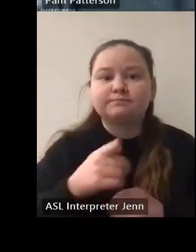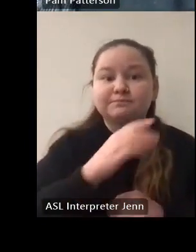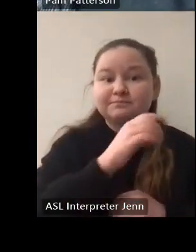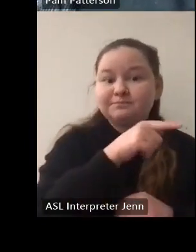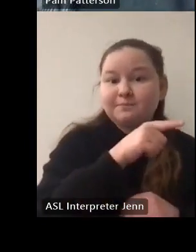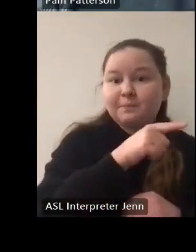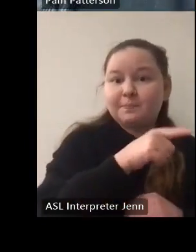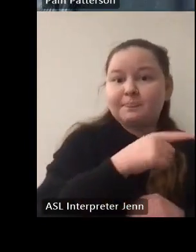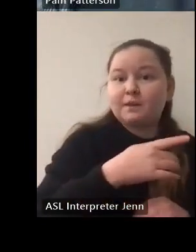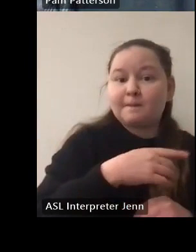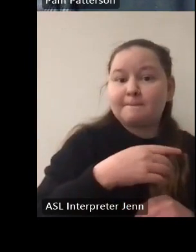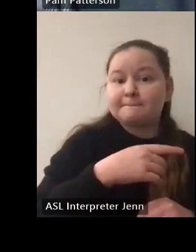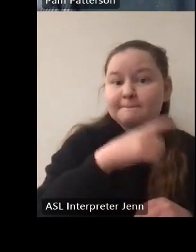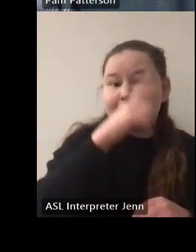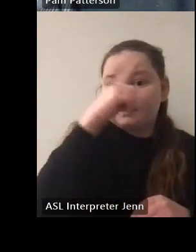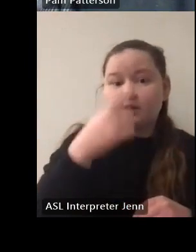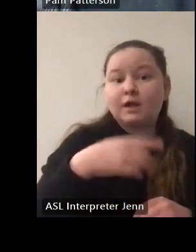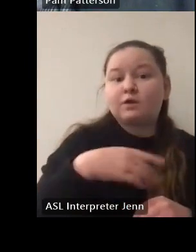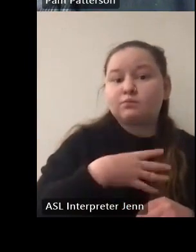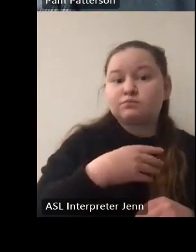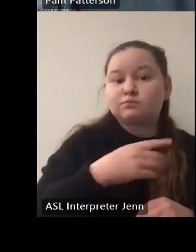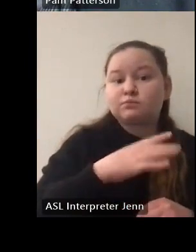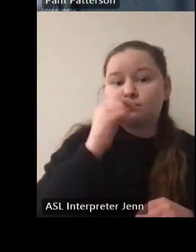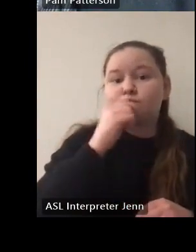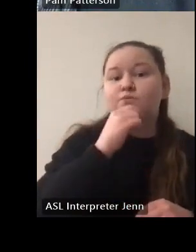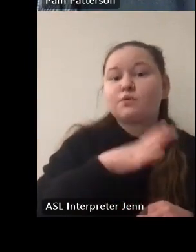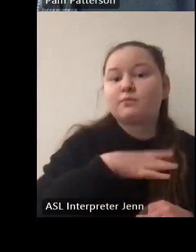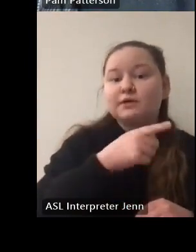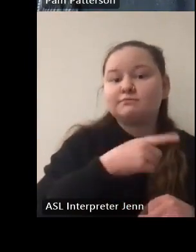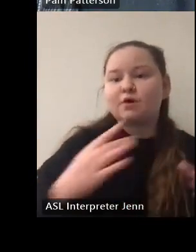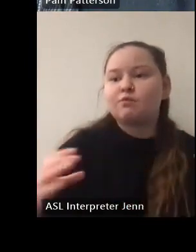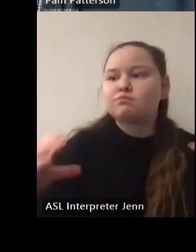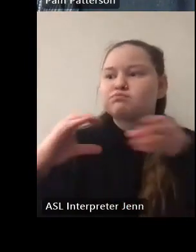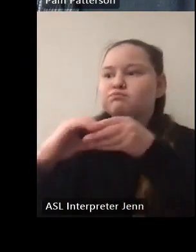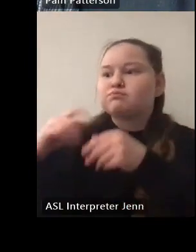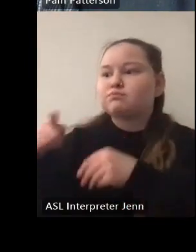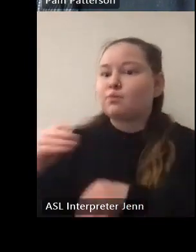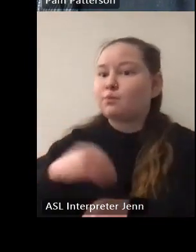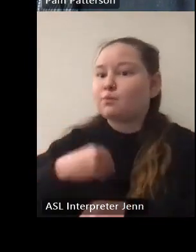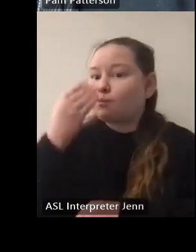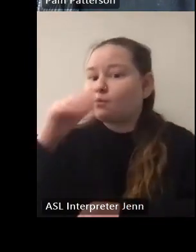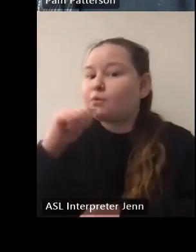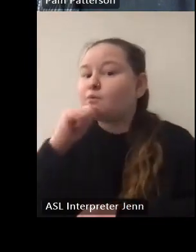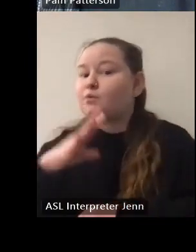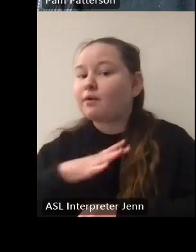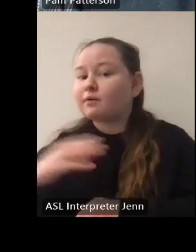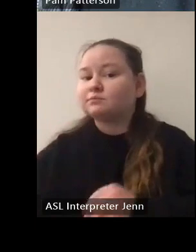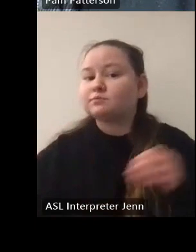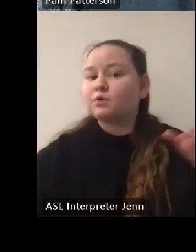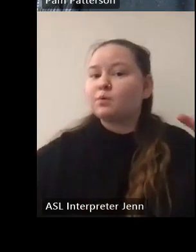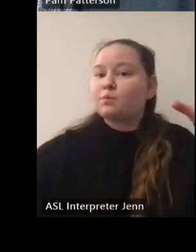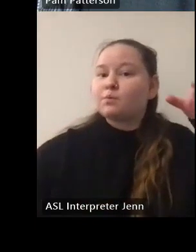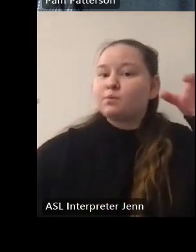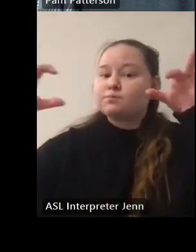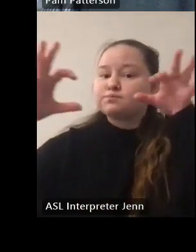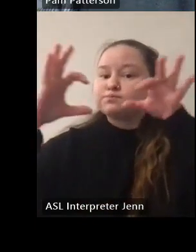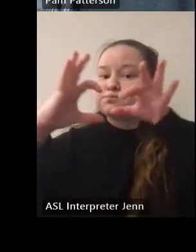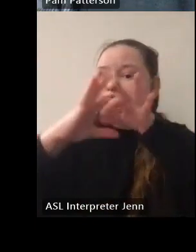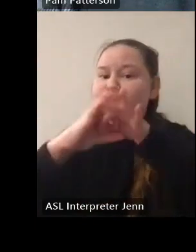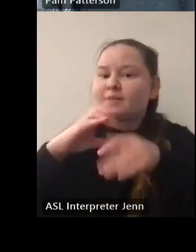to Nomi, a white, feathered, large-bodied woman enthroned on a nest of human limbs. The moment is